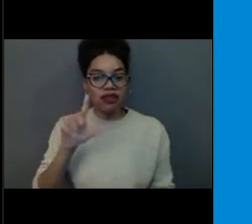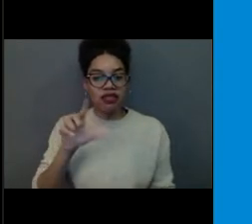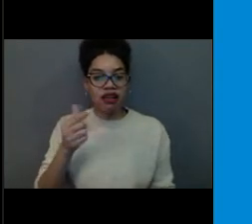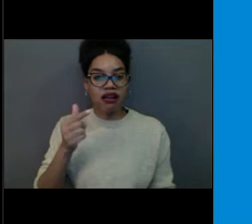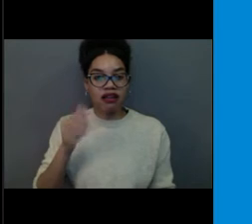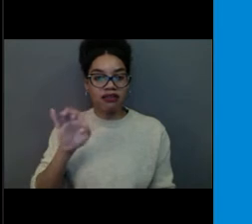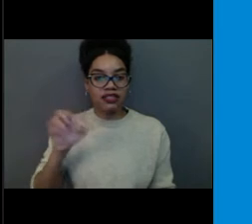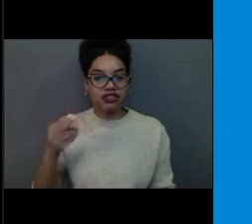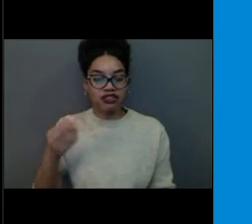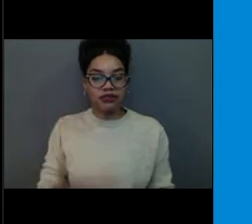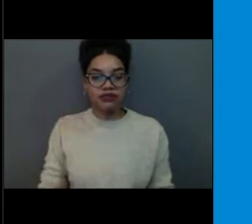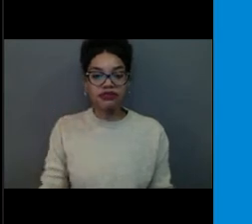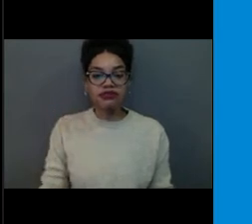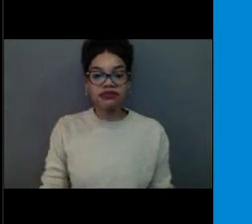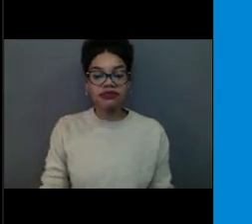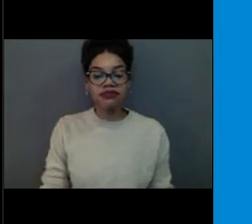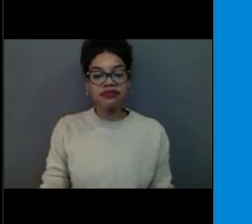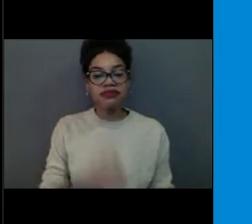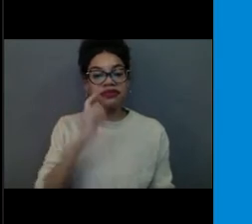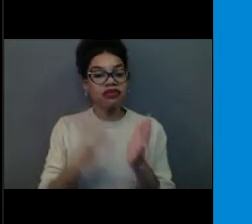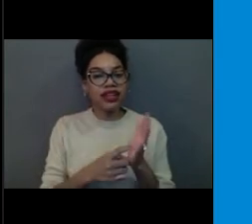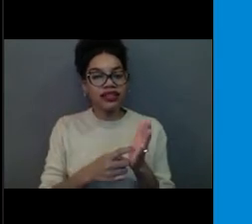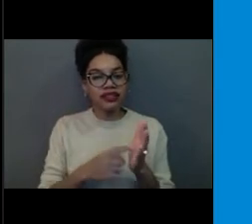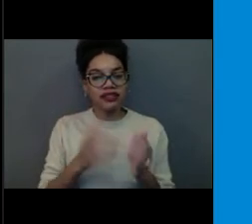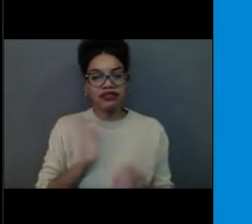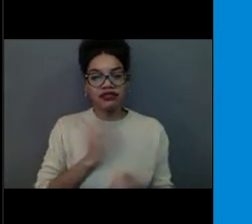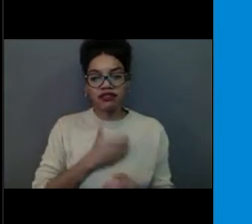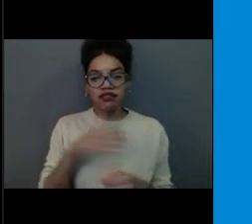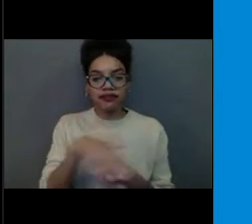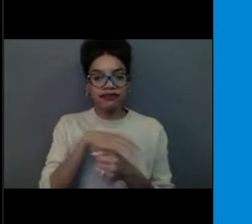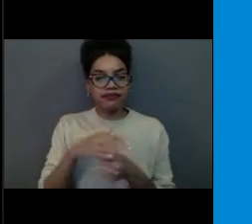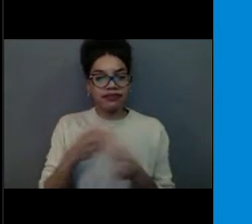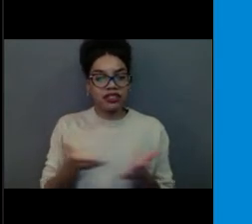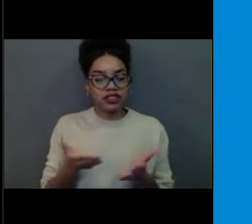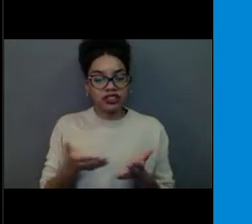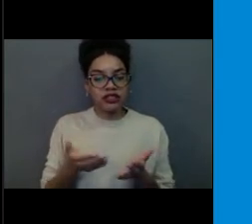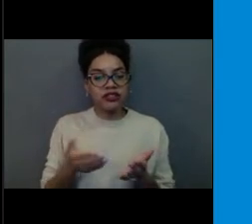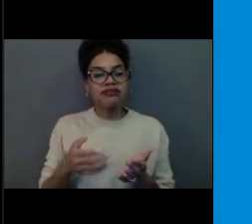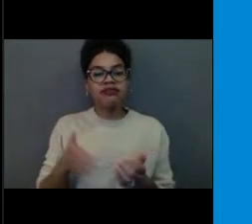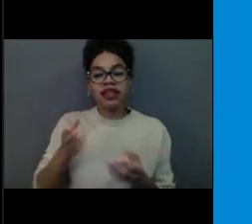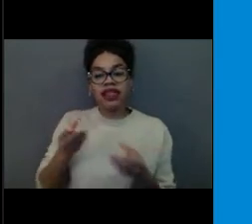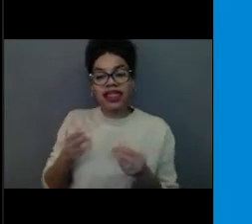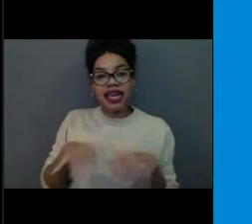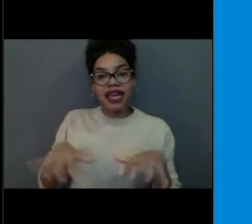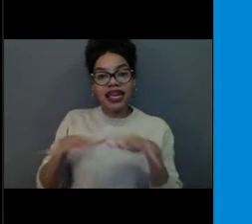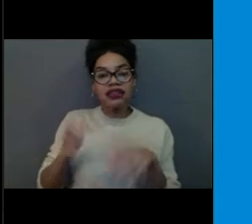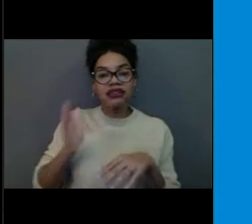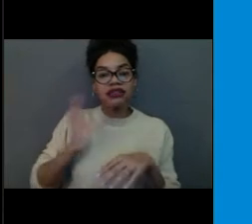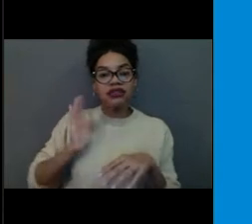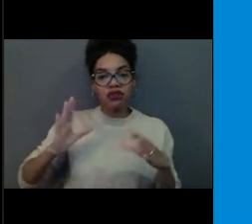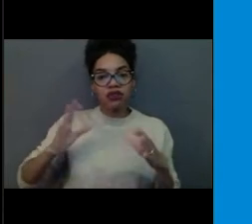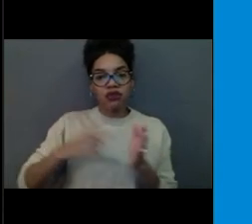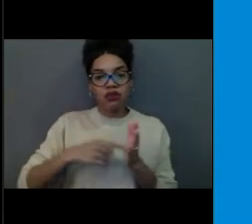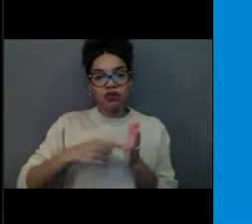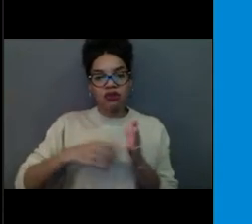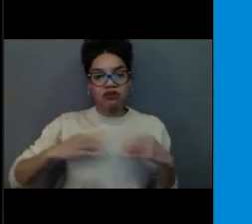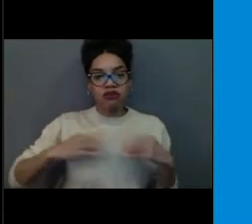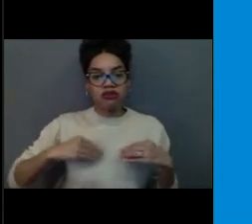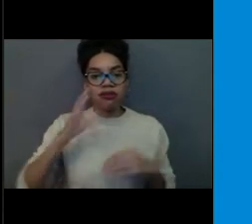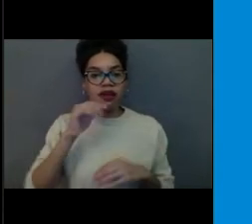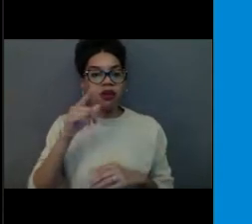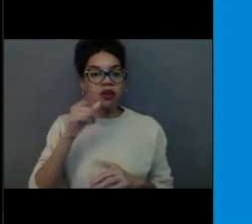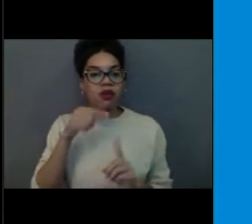want to recognize that we are all coming to you from the traditional lands of Native communities who have substantial traditional and local knowledge and much